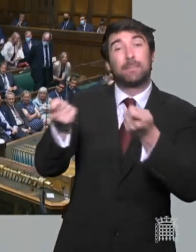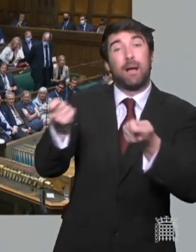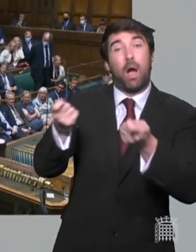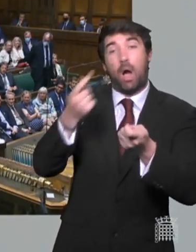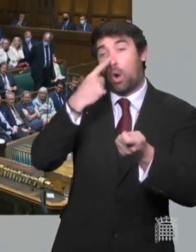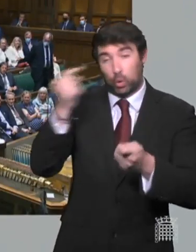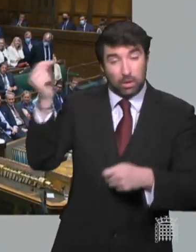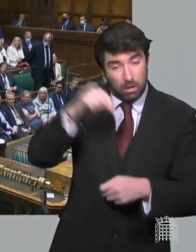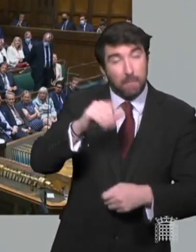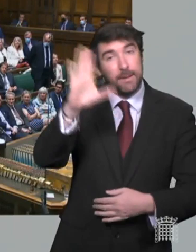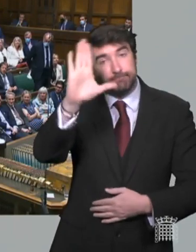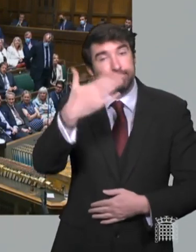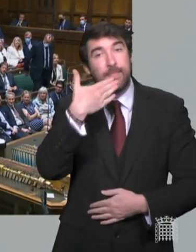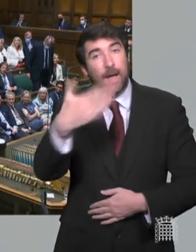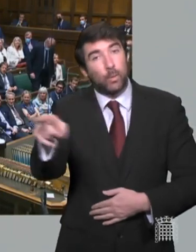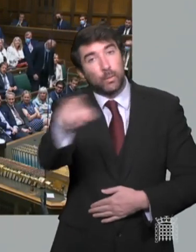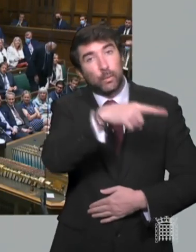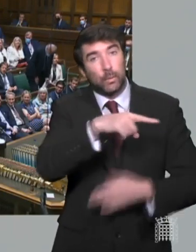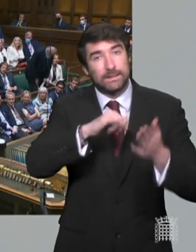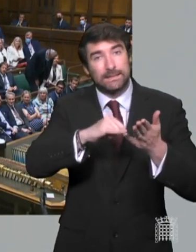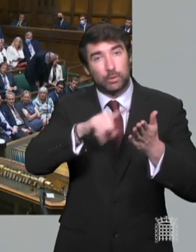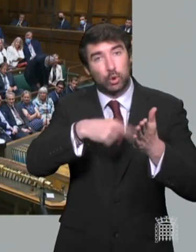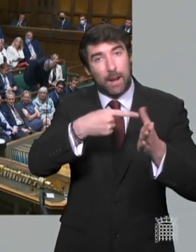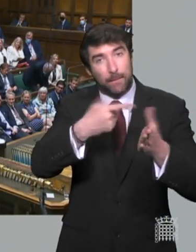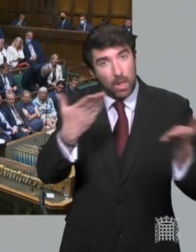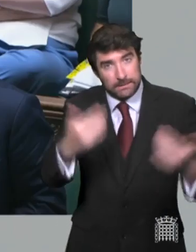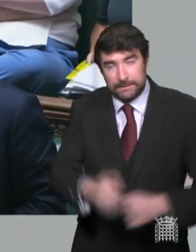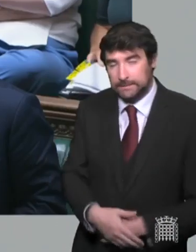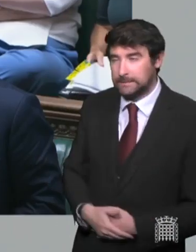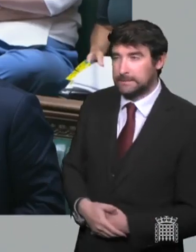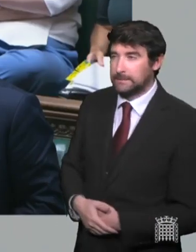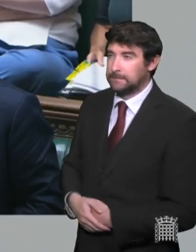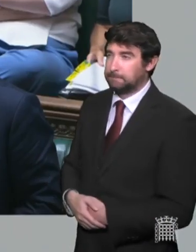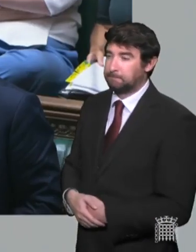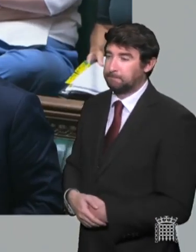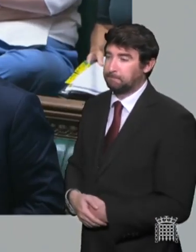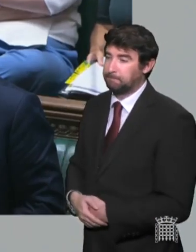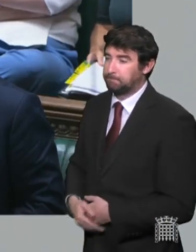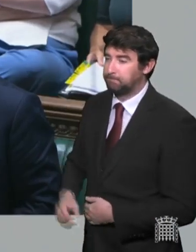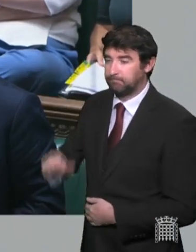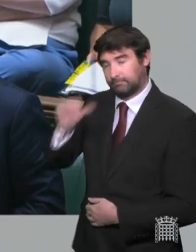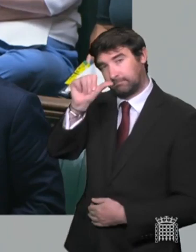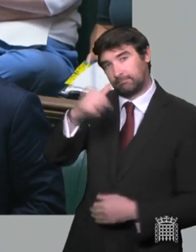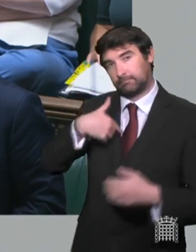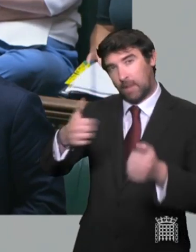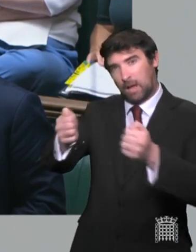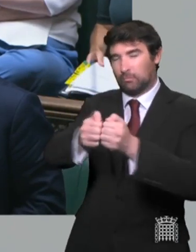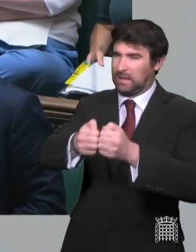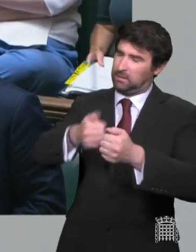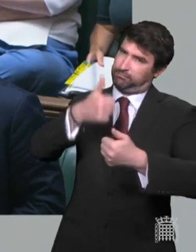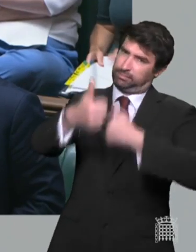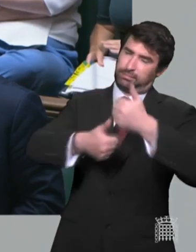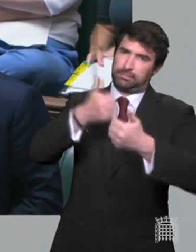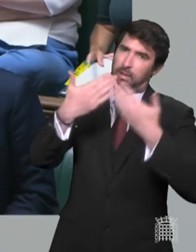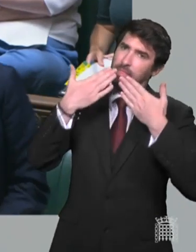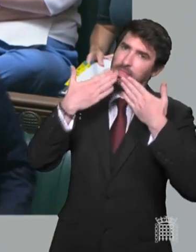I indeed join my honourable friend in thanking the St John's Ambulance for everything that they do. They've been fantastic,